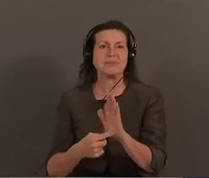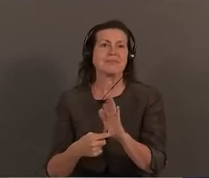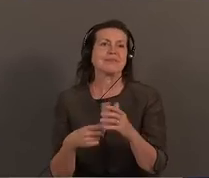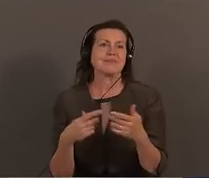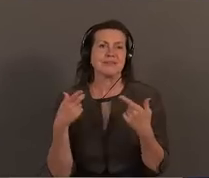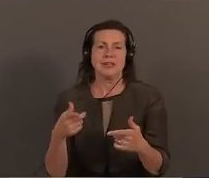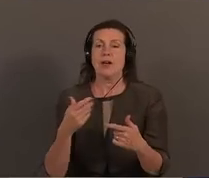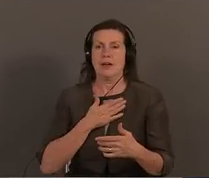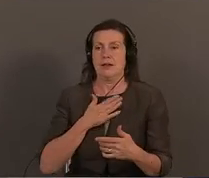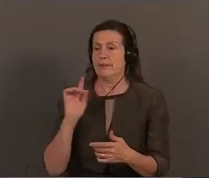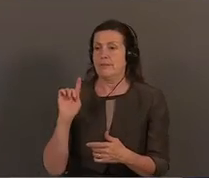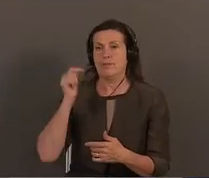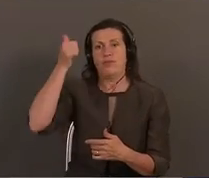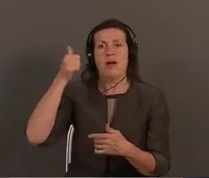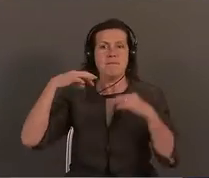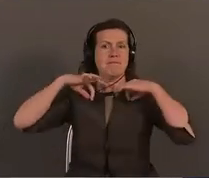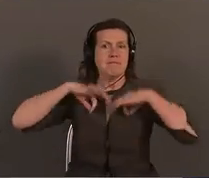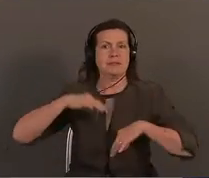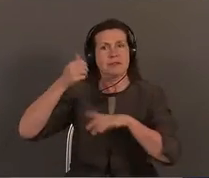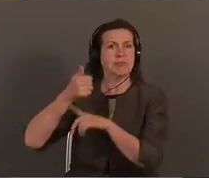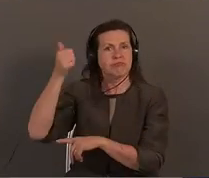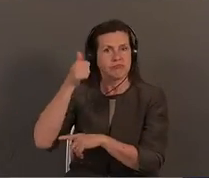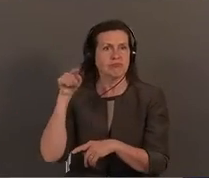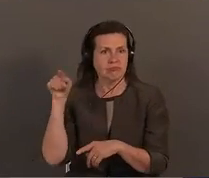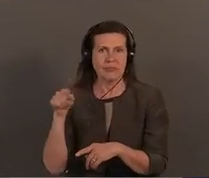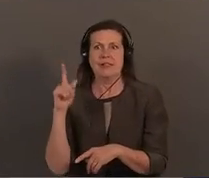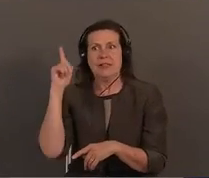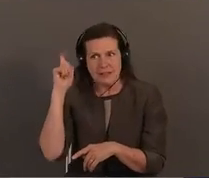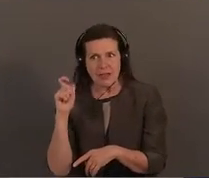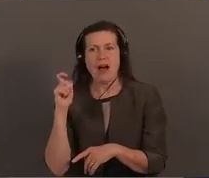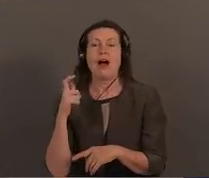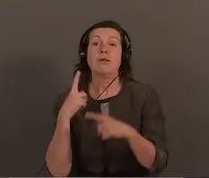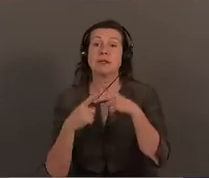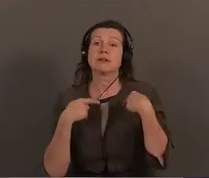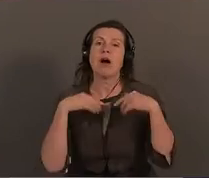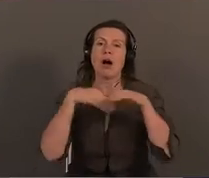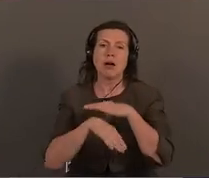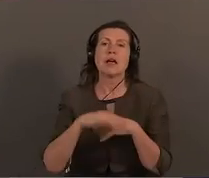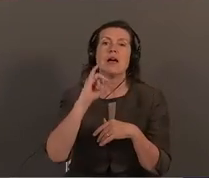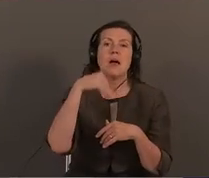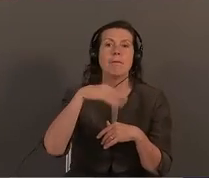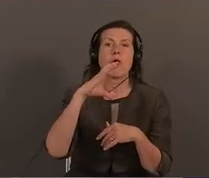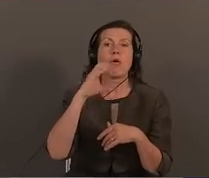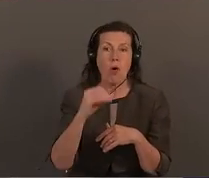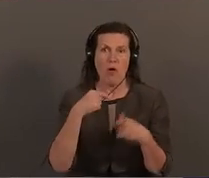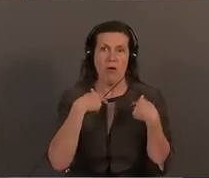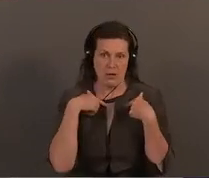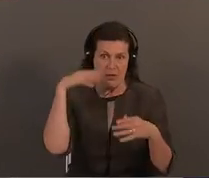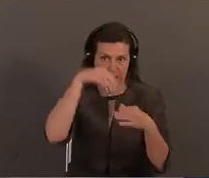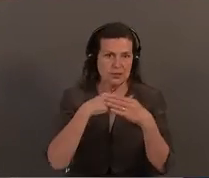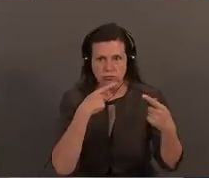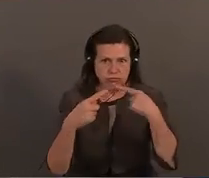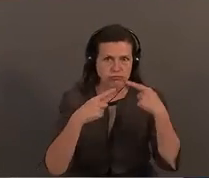also IMCO. I was one of the negotiating team on IMCO as well, and this